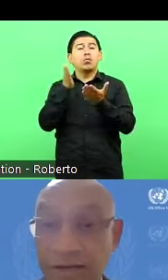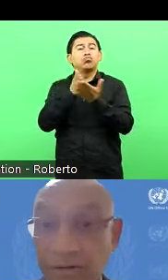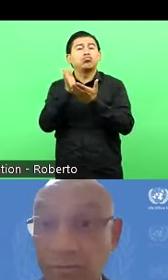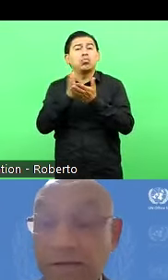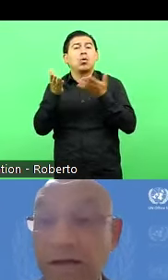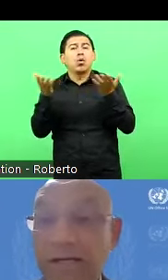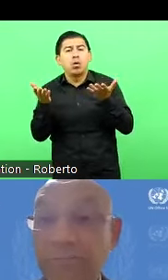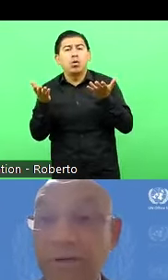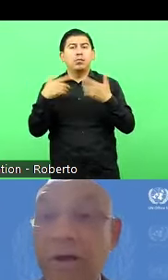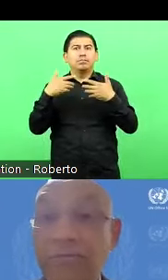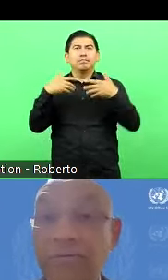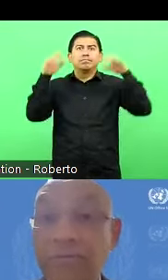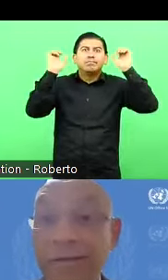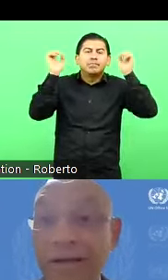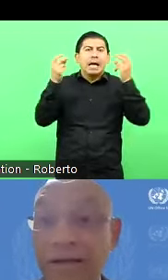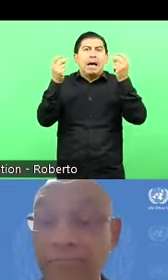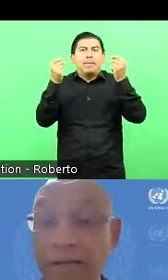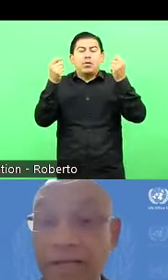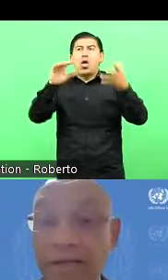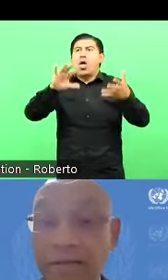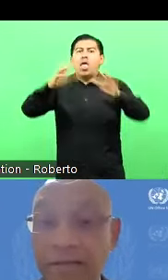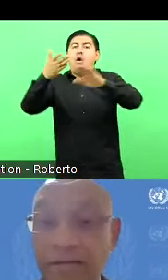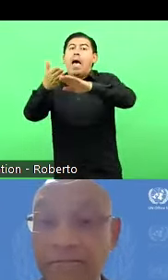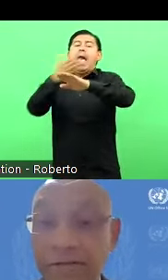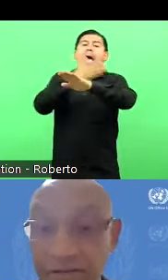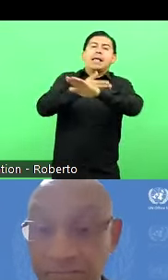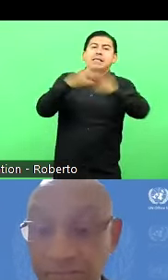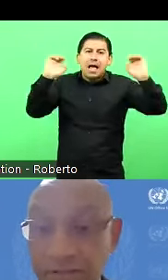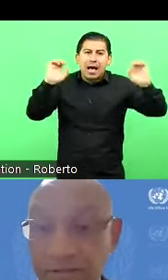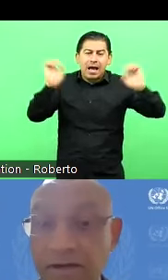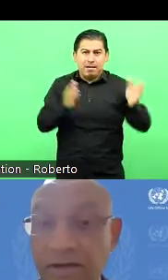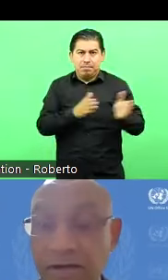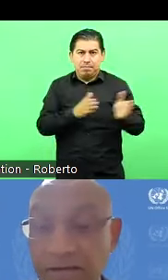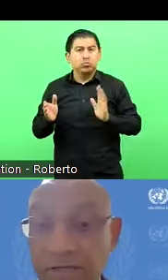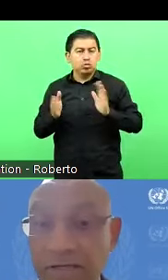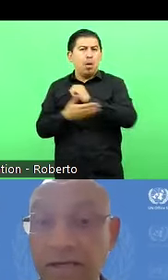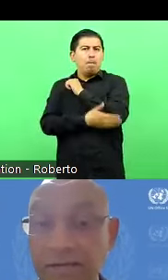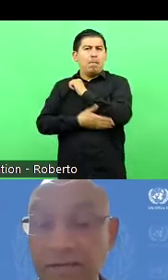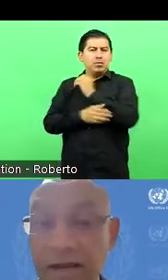these are the global targets, but apart from that, there are many other custom